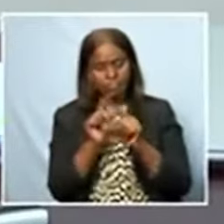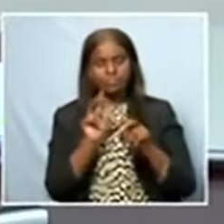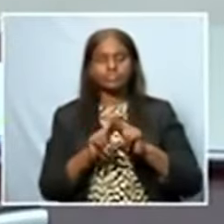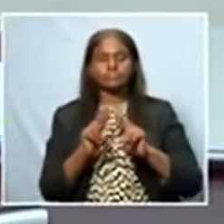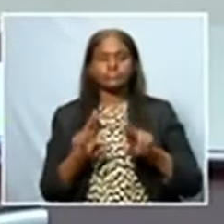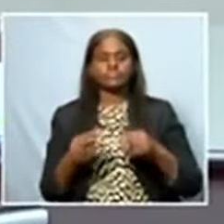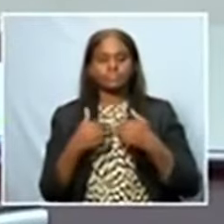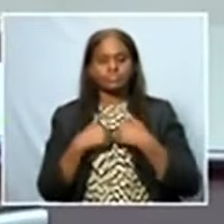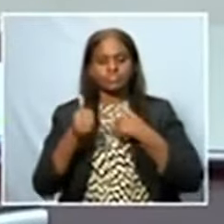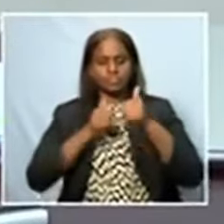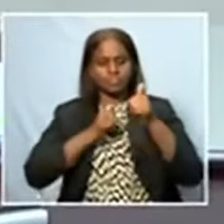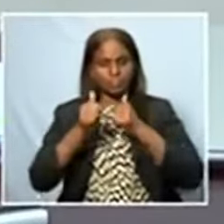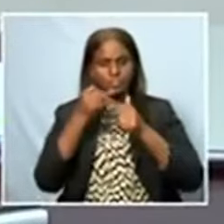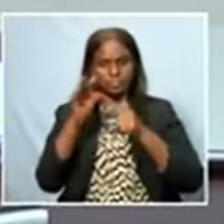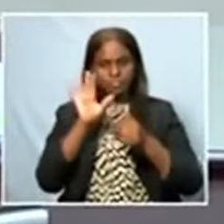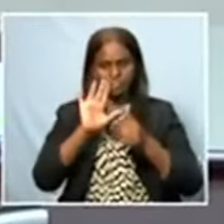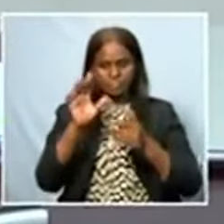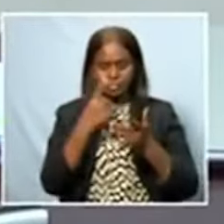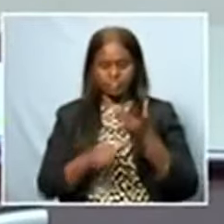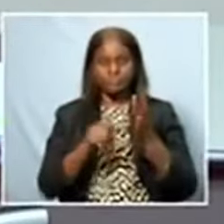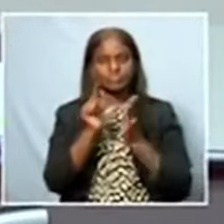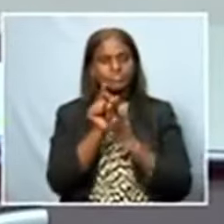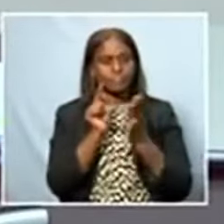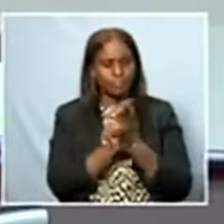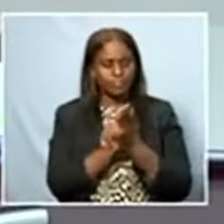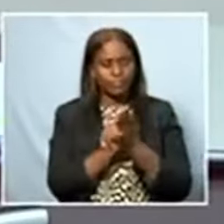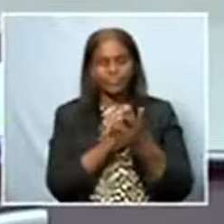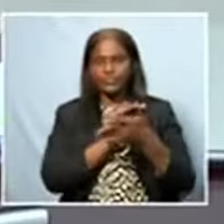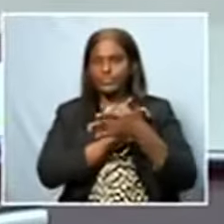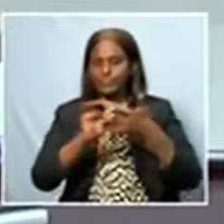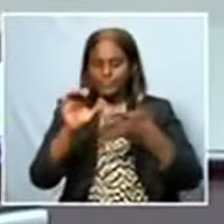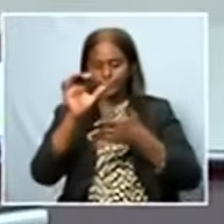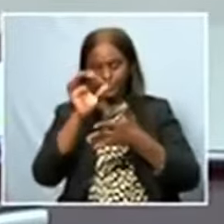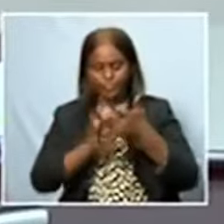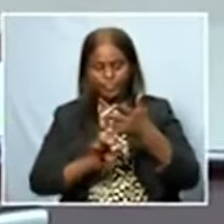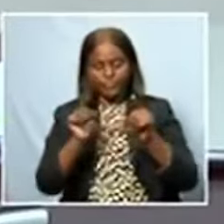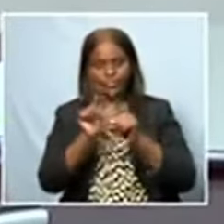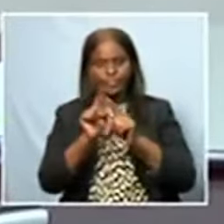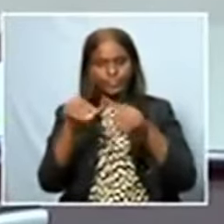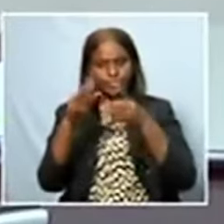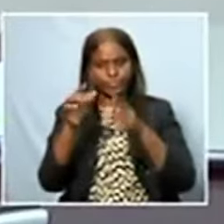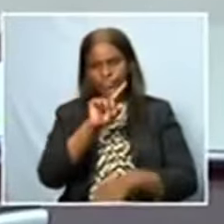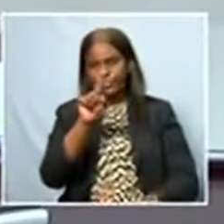the administration of the act, the clause designates